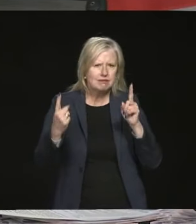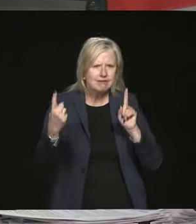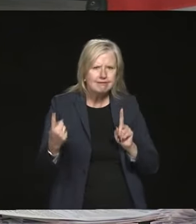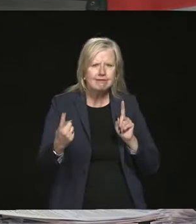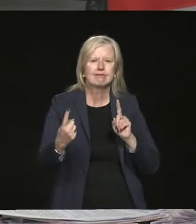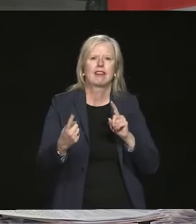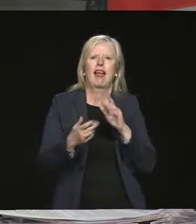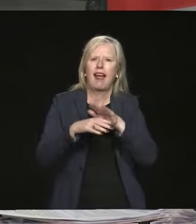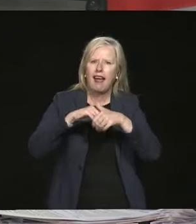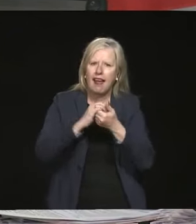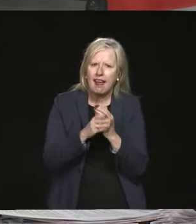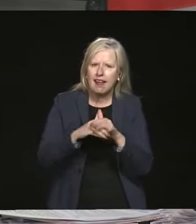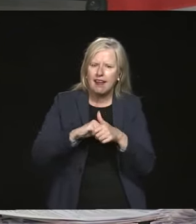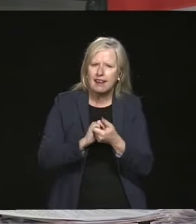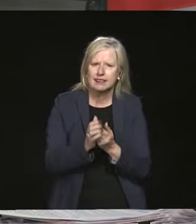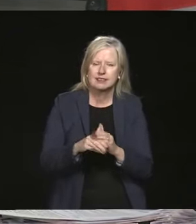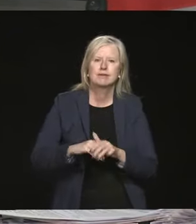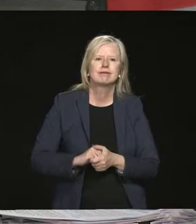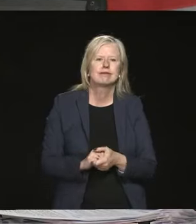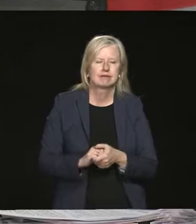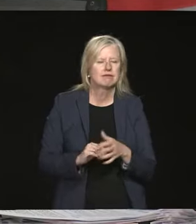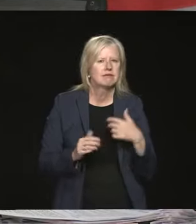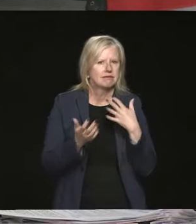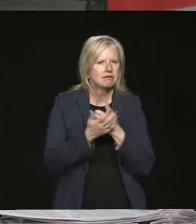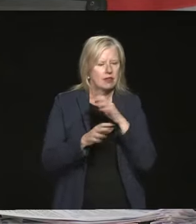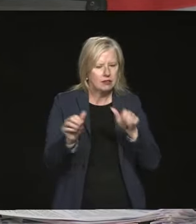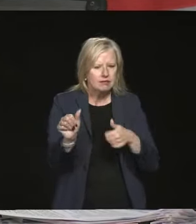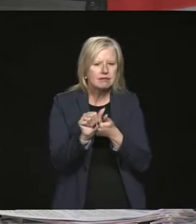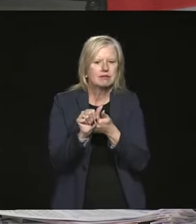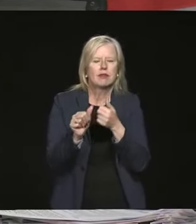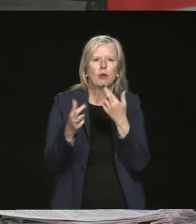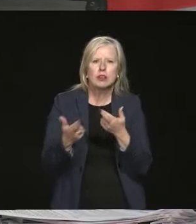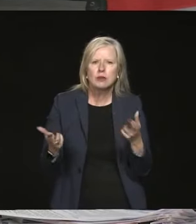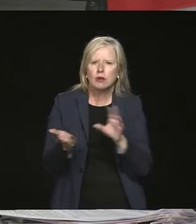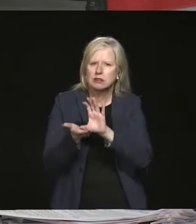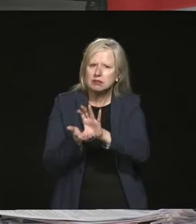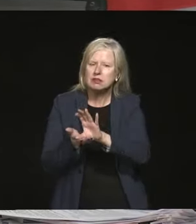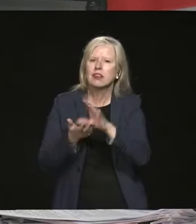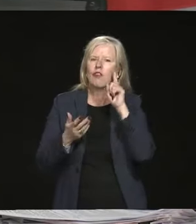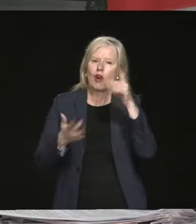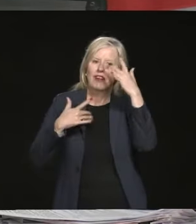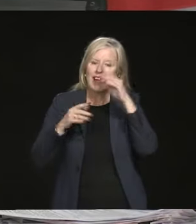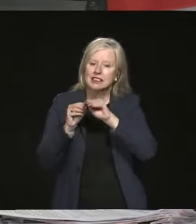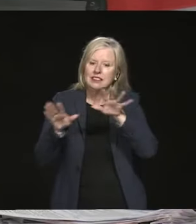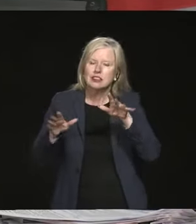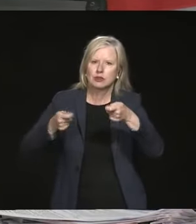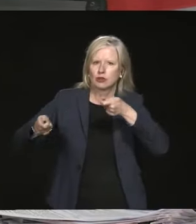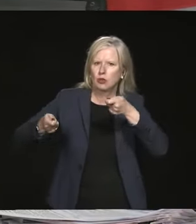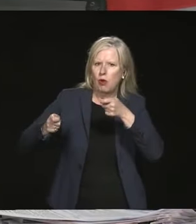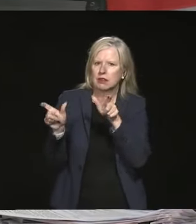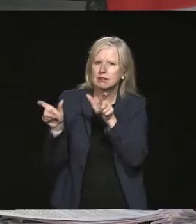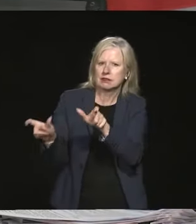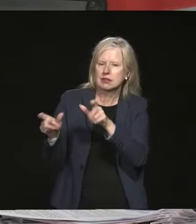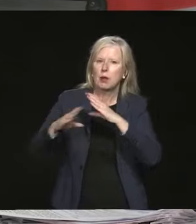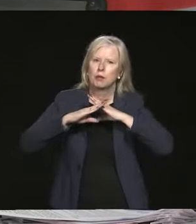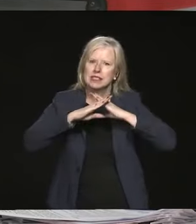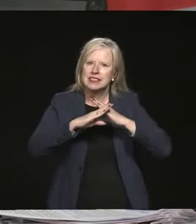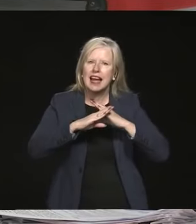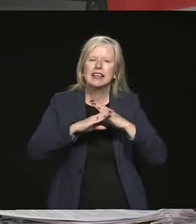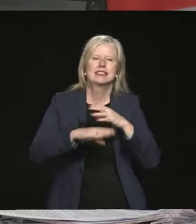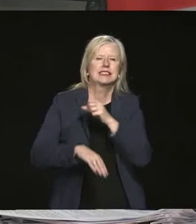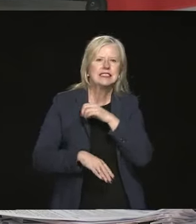that resources and supports for infection prevention control are in place to protect staff, clients, and guests